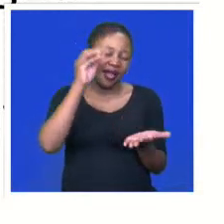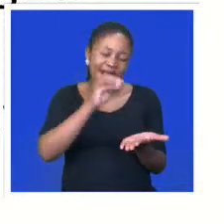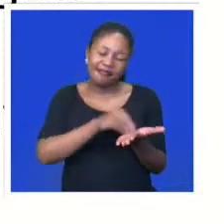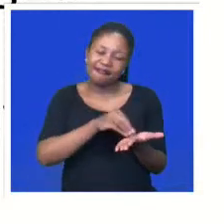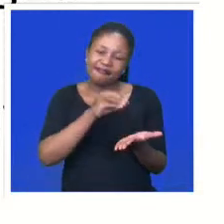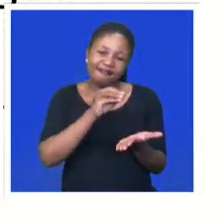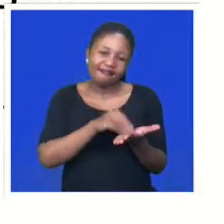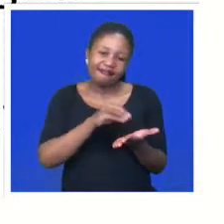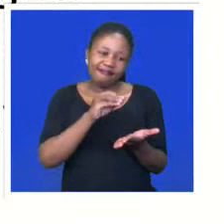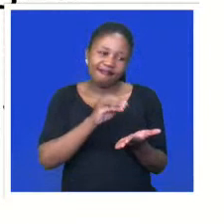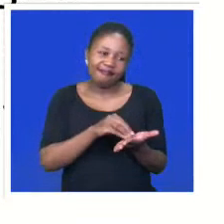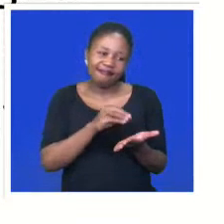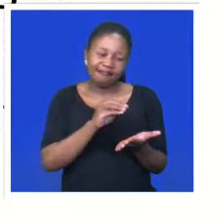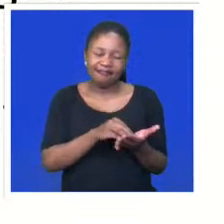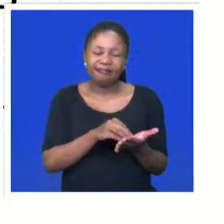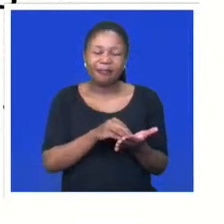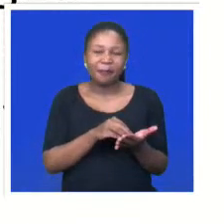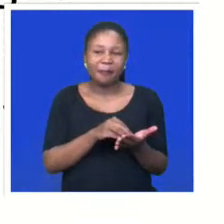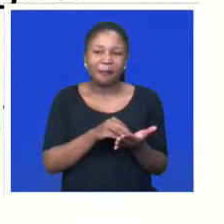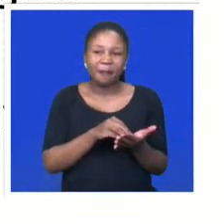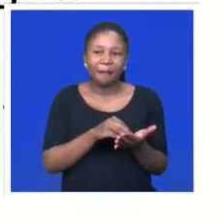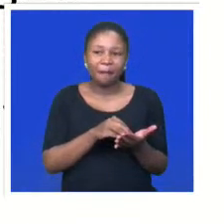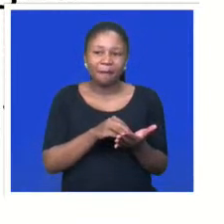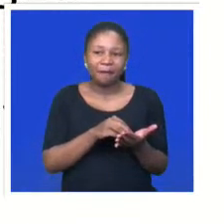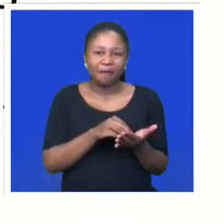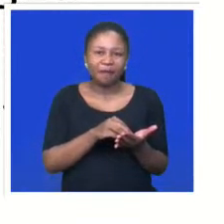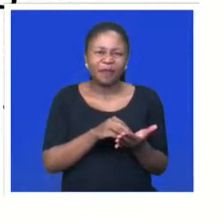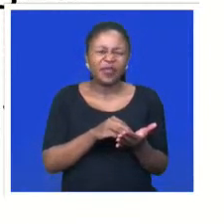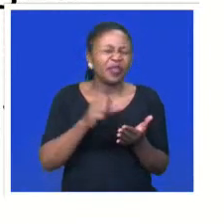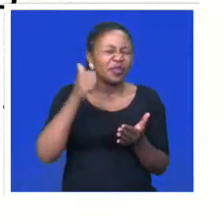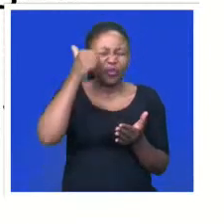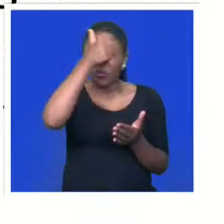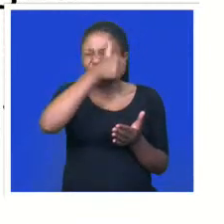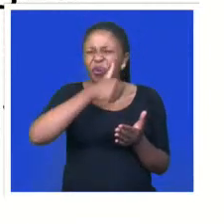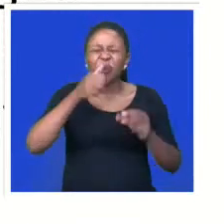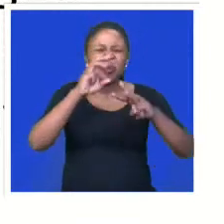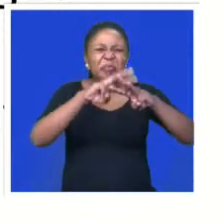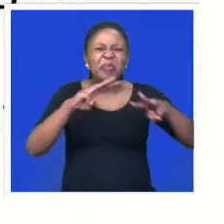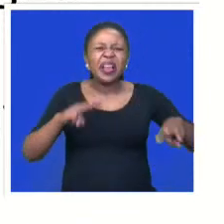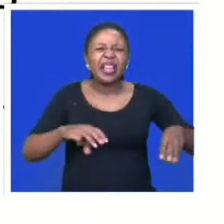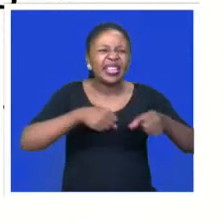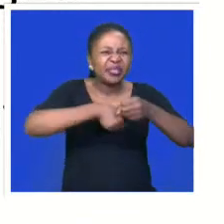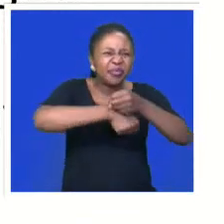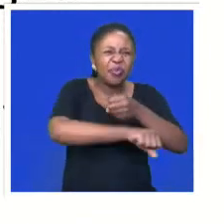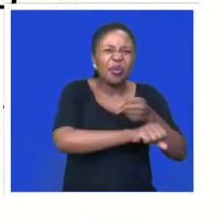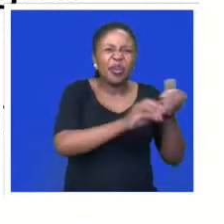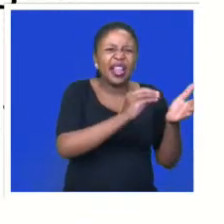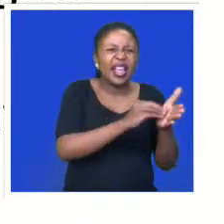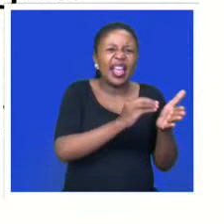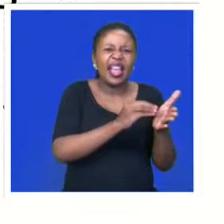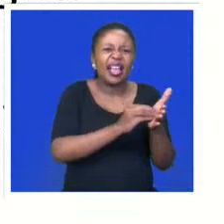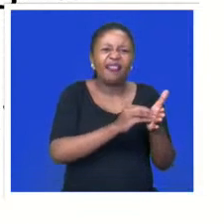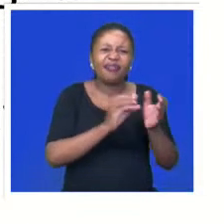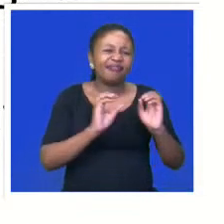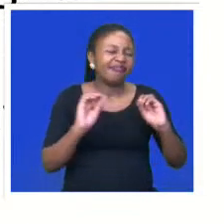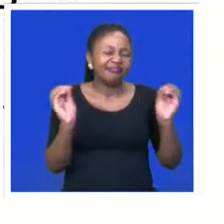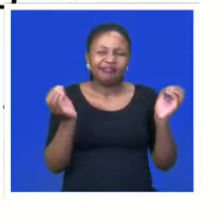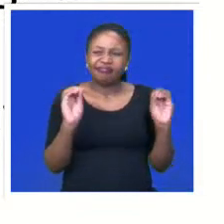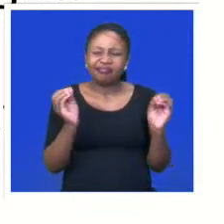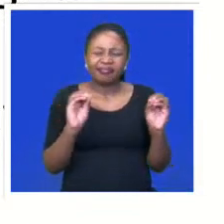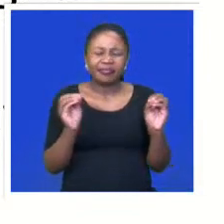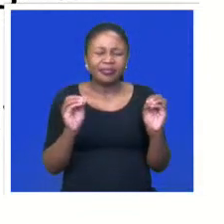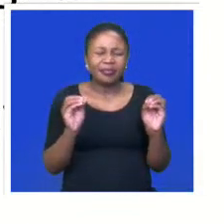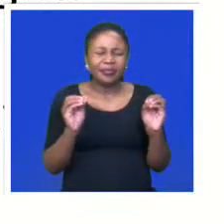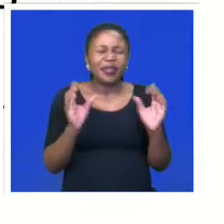We can say that God is without origin. Why do we say so? He was there